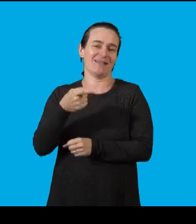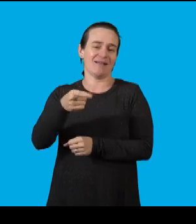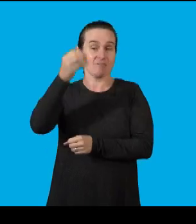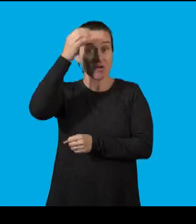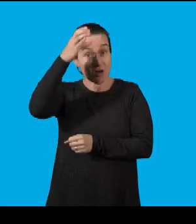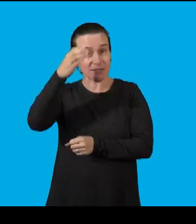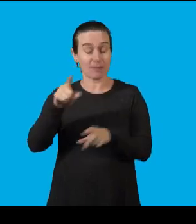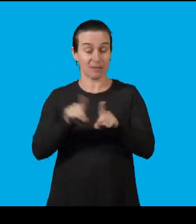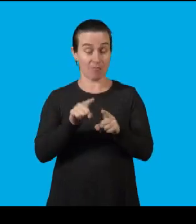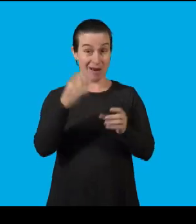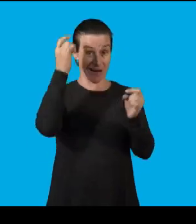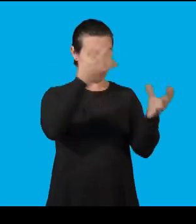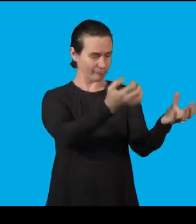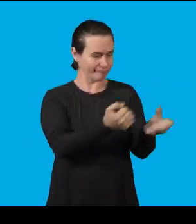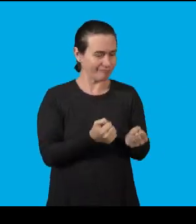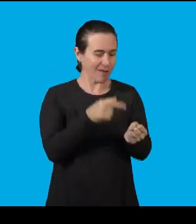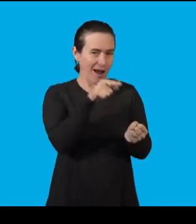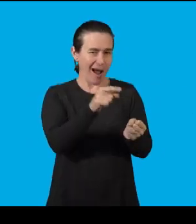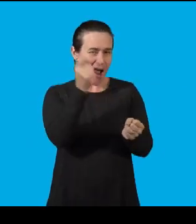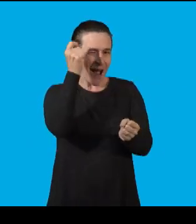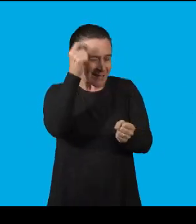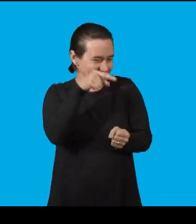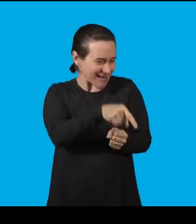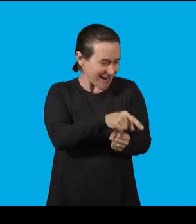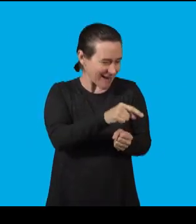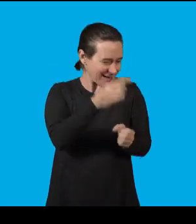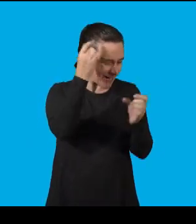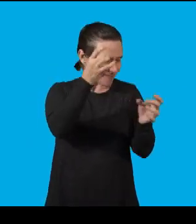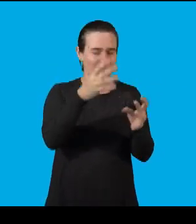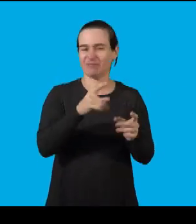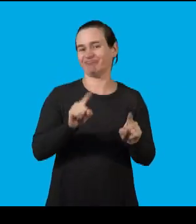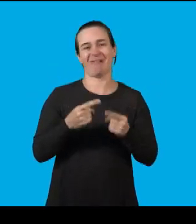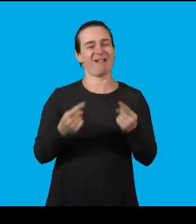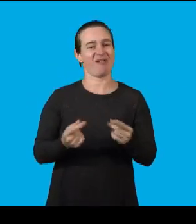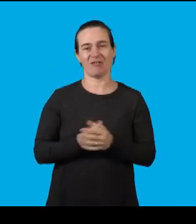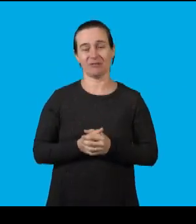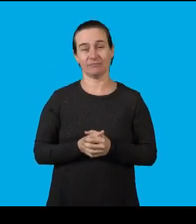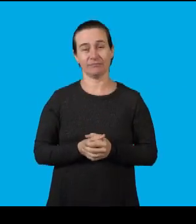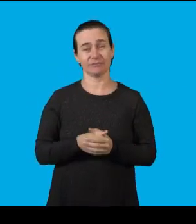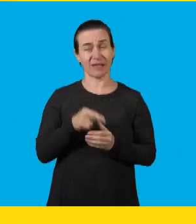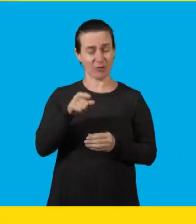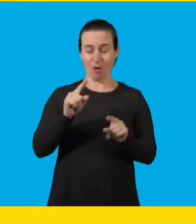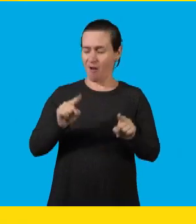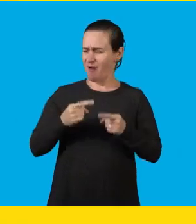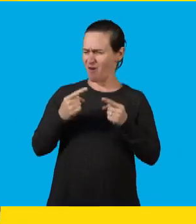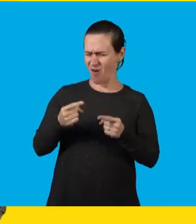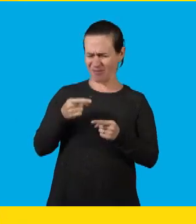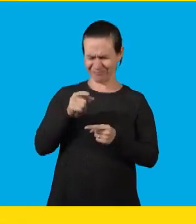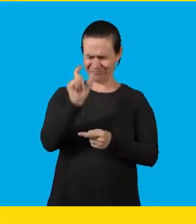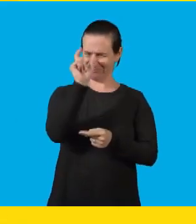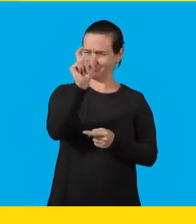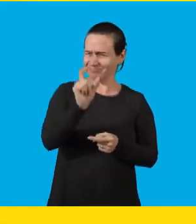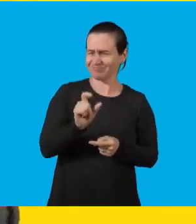of those terms and interpretation of sources. Because if you do not comprehend